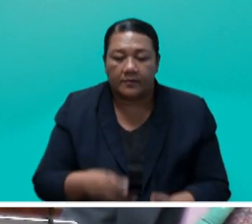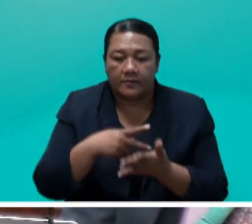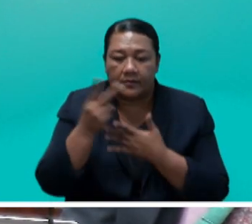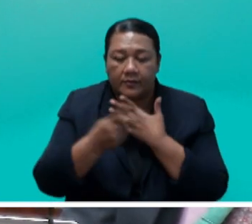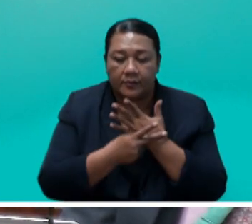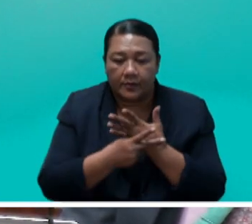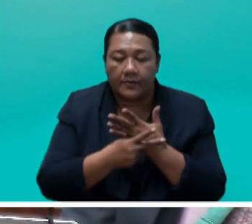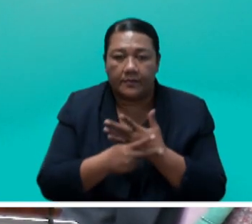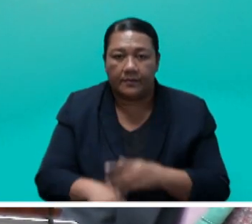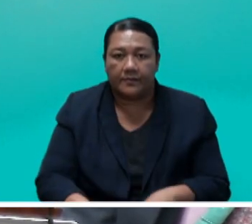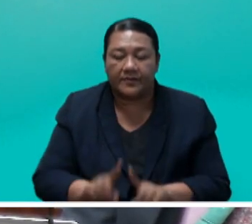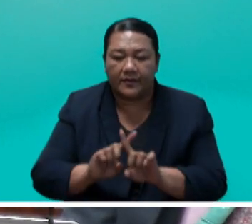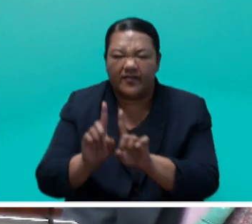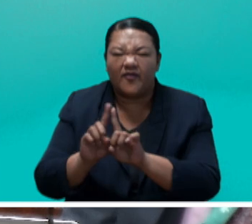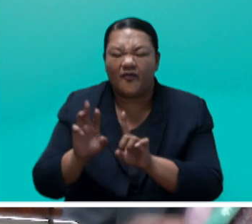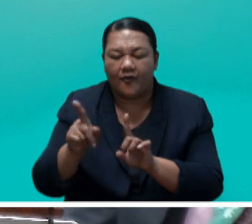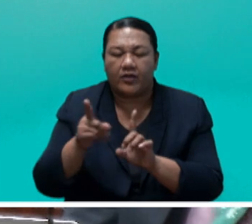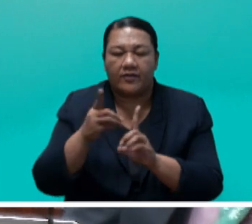continued